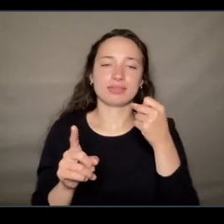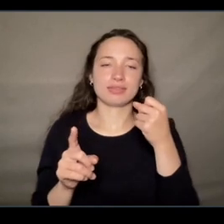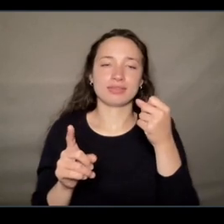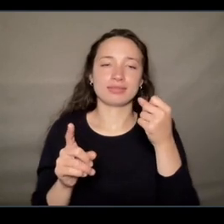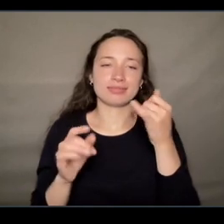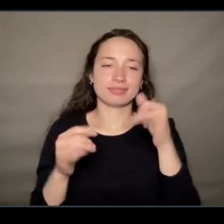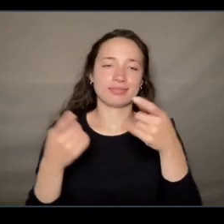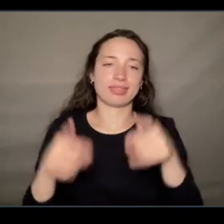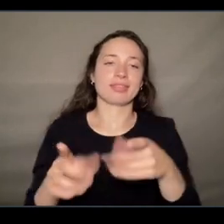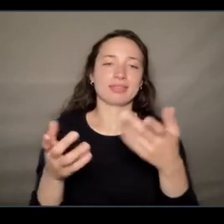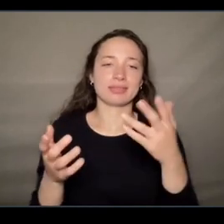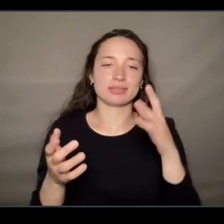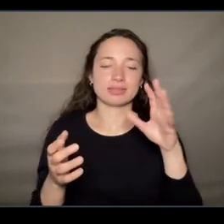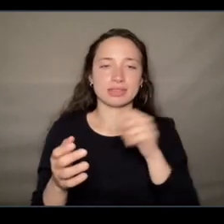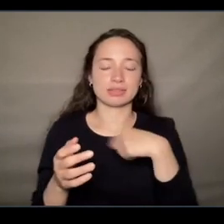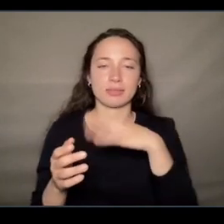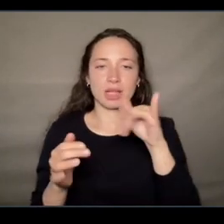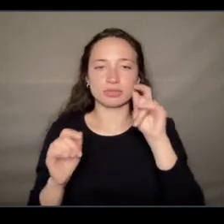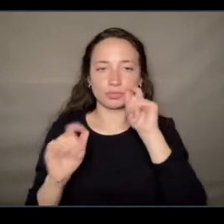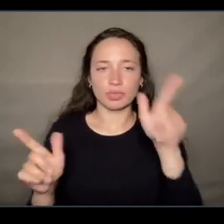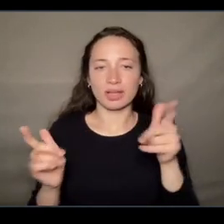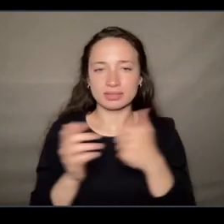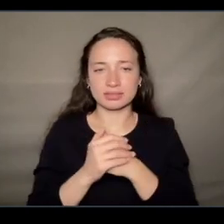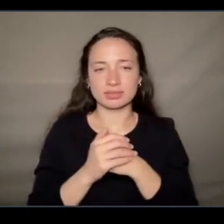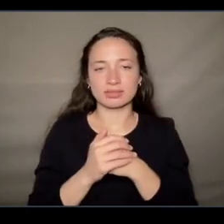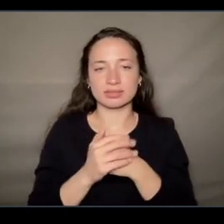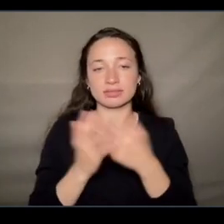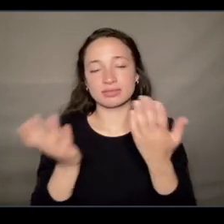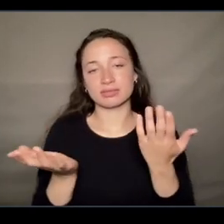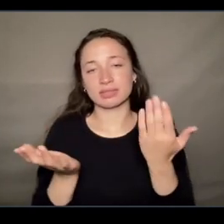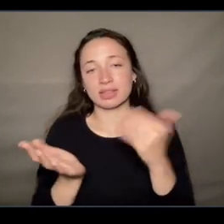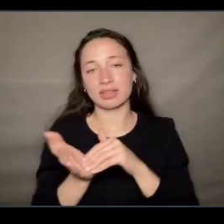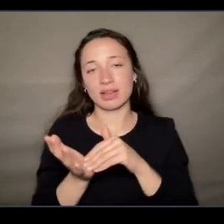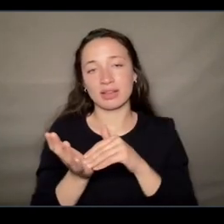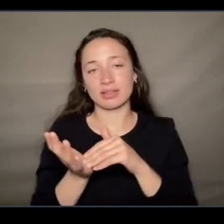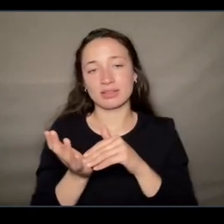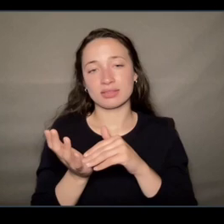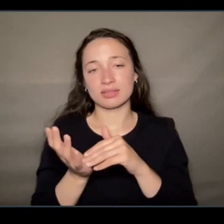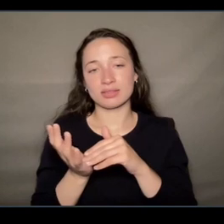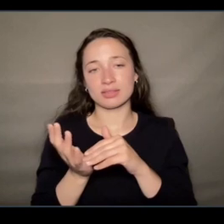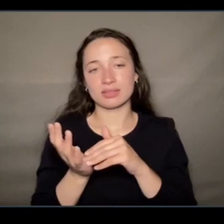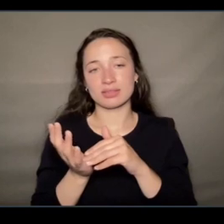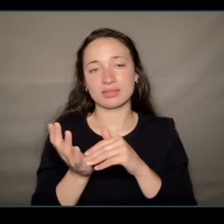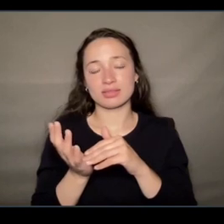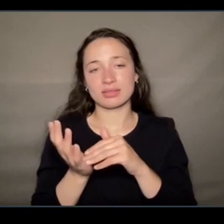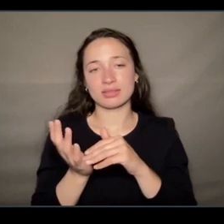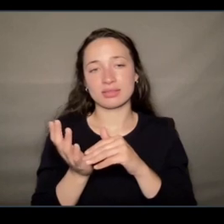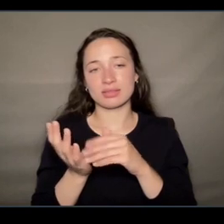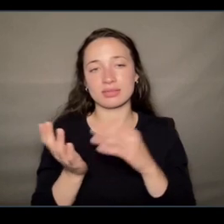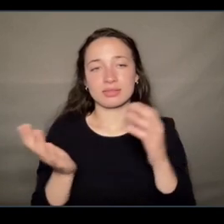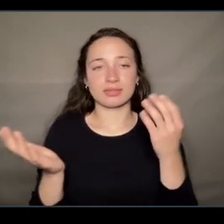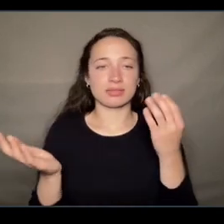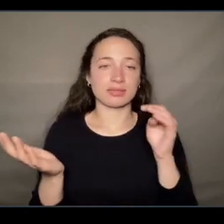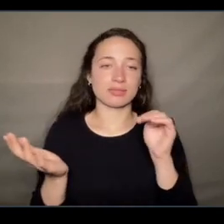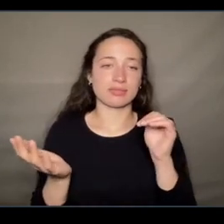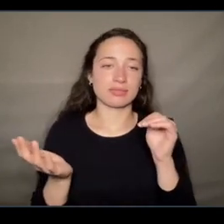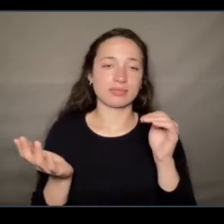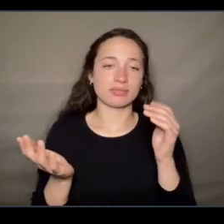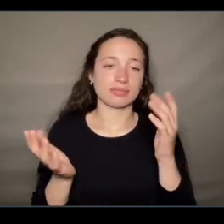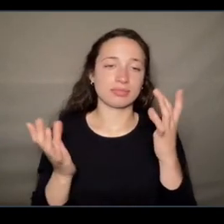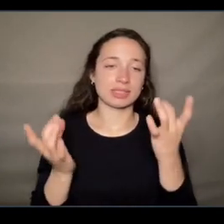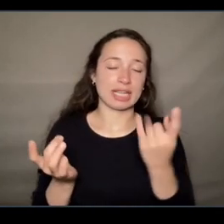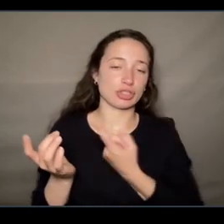in. Coincidence takes us by surprise. And again,